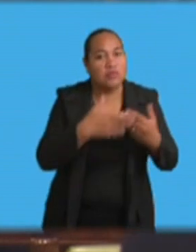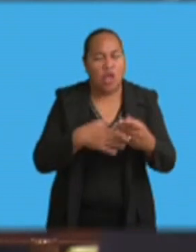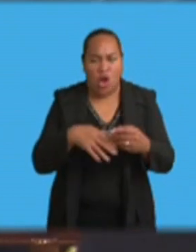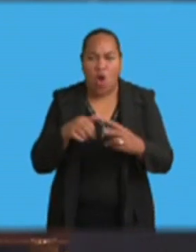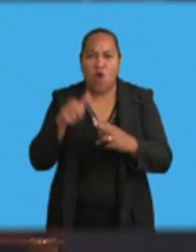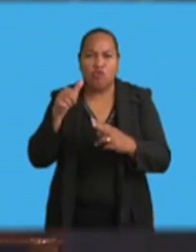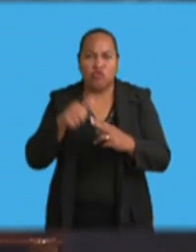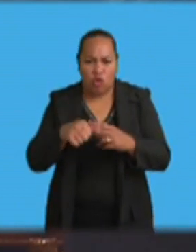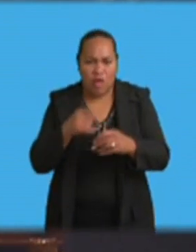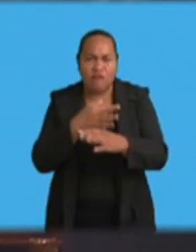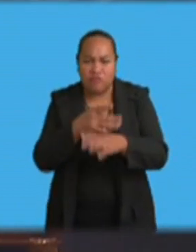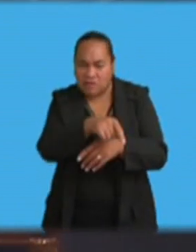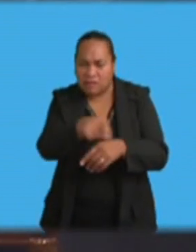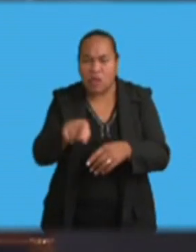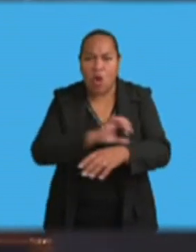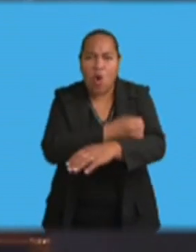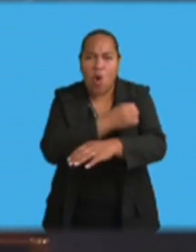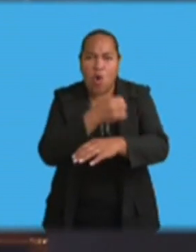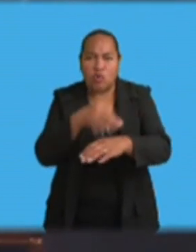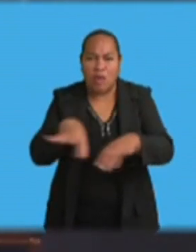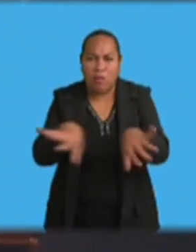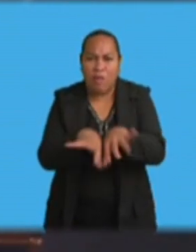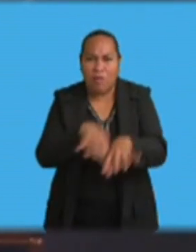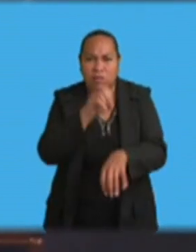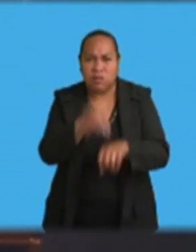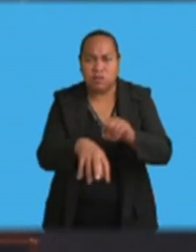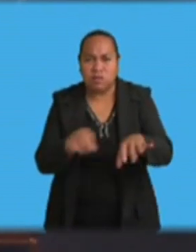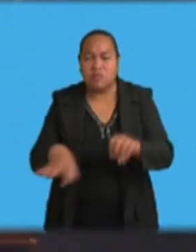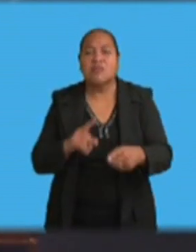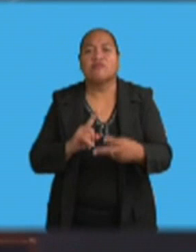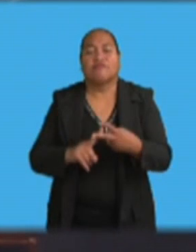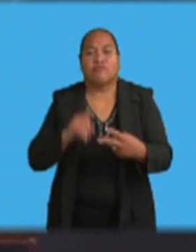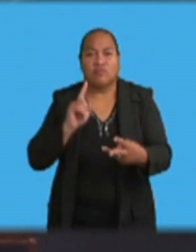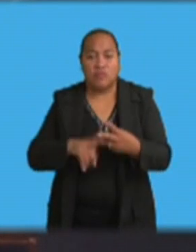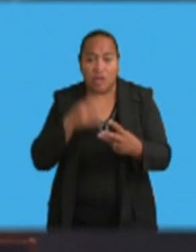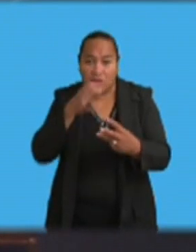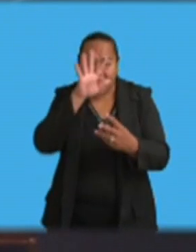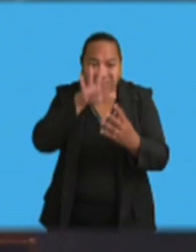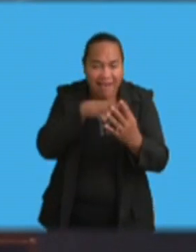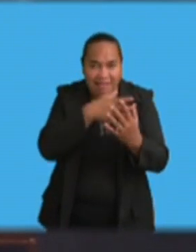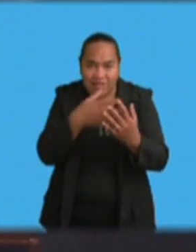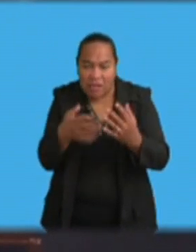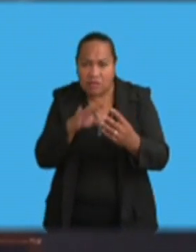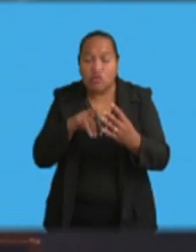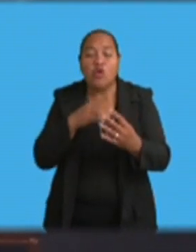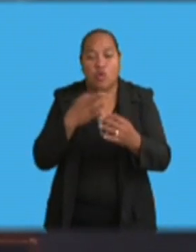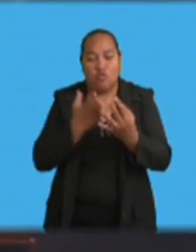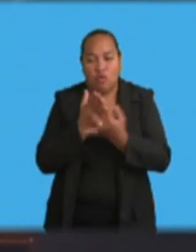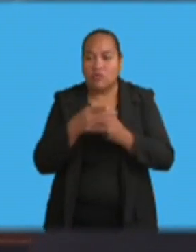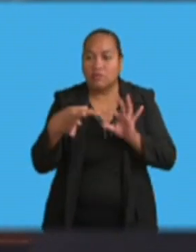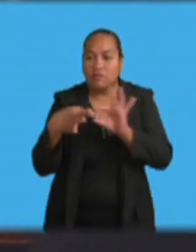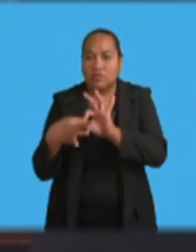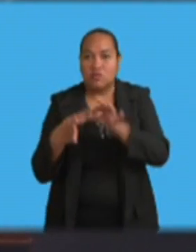poaching, and lack of scientific data are some of the initiatives that are being dealt with through line agencies across